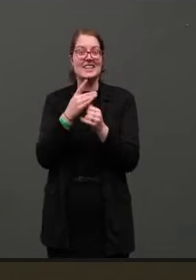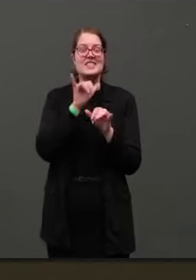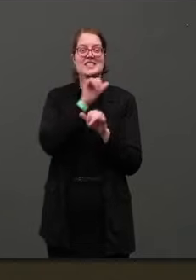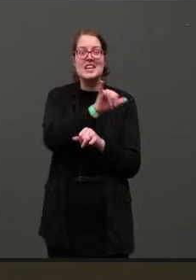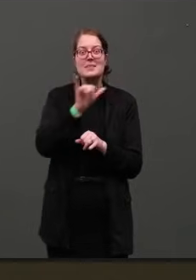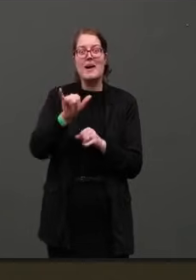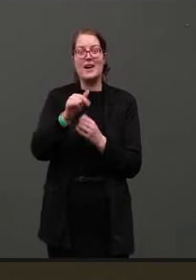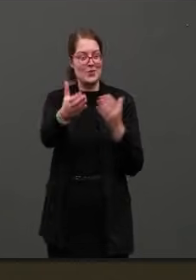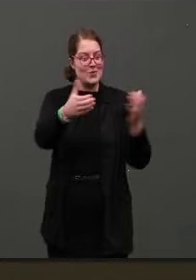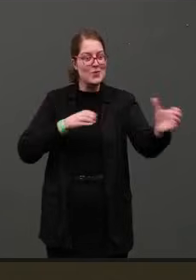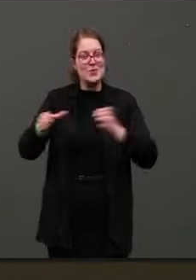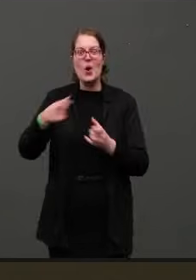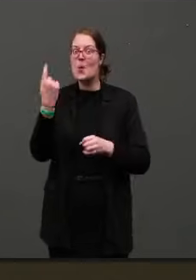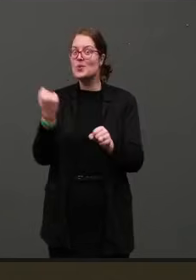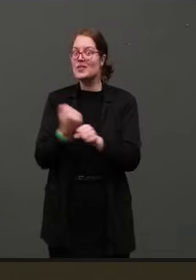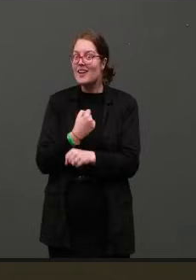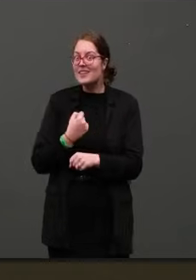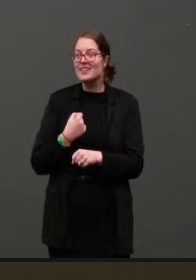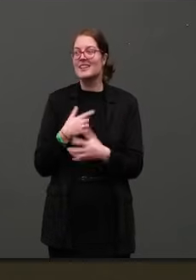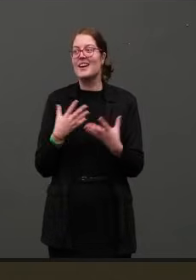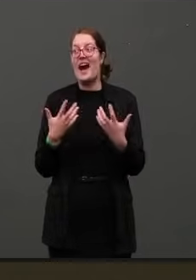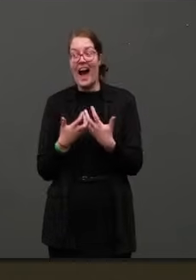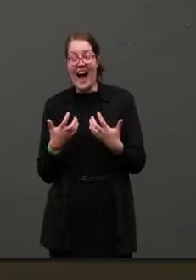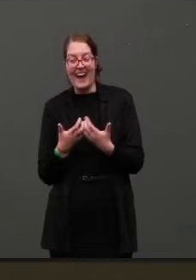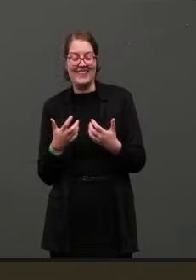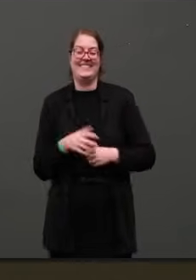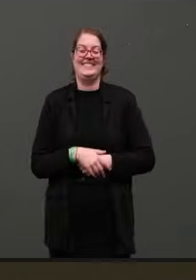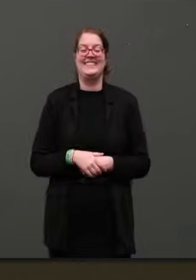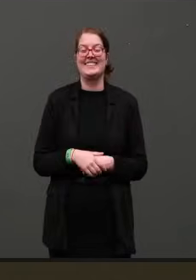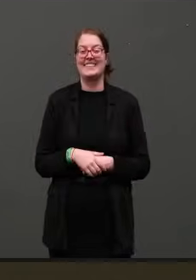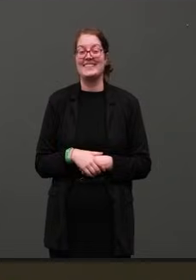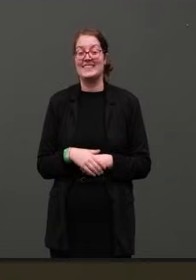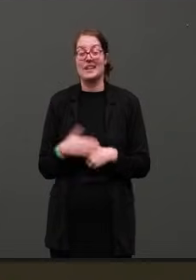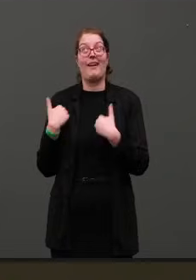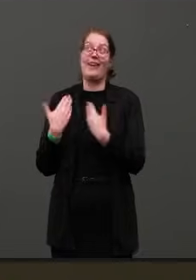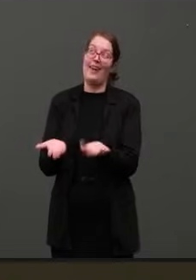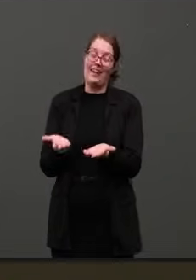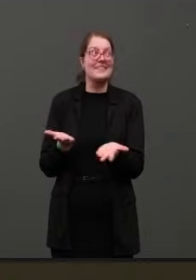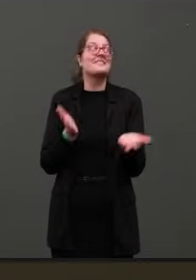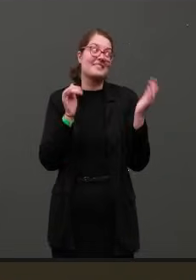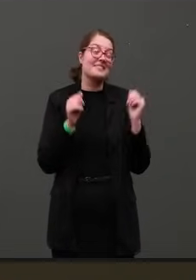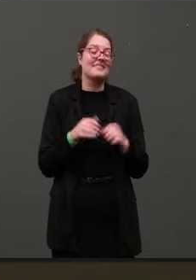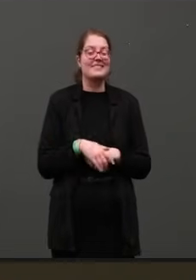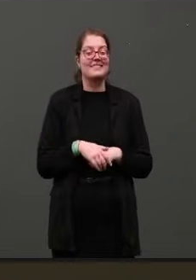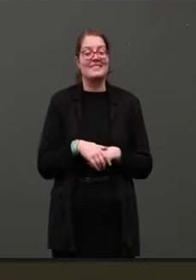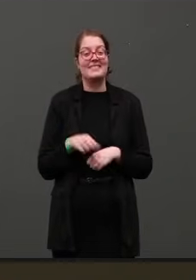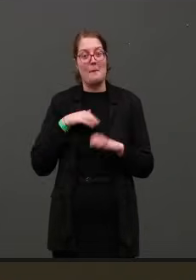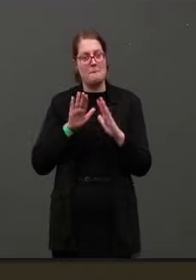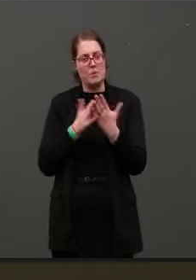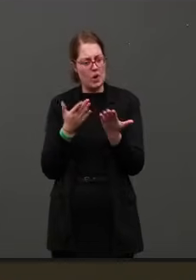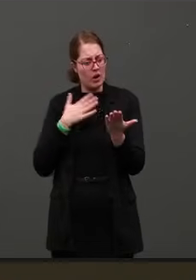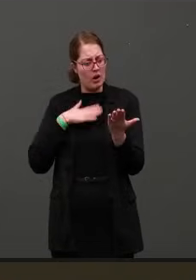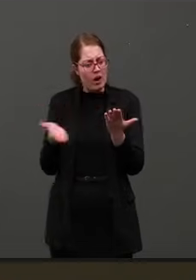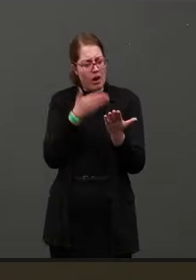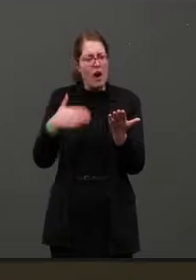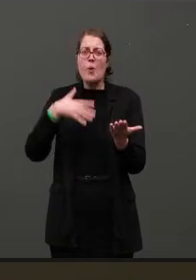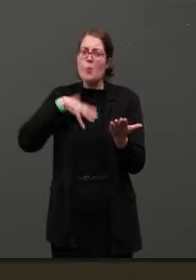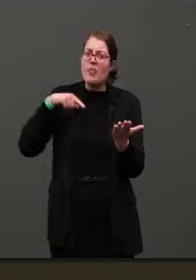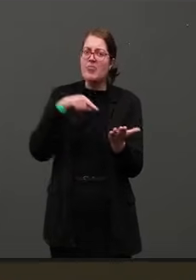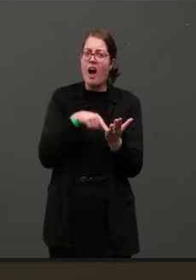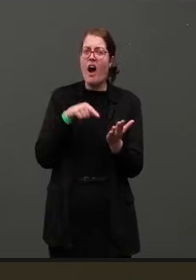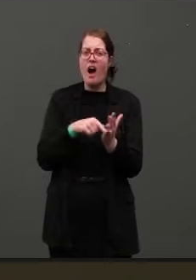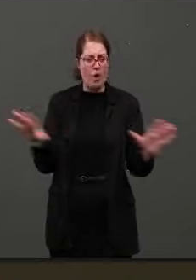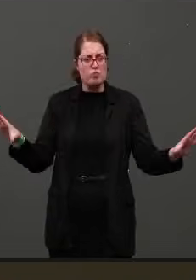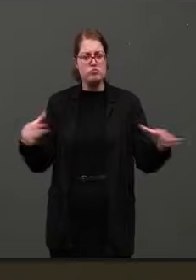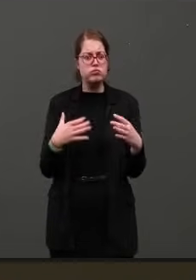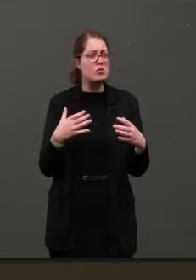done it and how they did it. So I give it to them. If that's the kind of book that I'm reading, I want that myself as a reader. But what I do is I